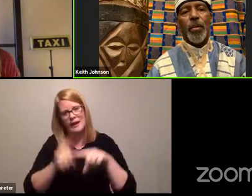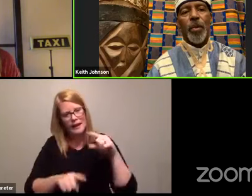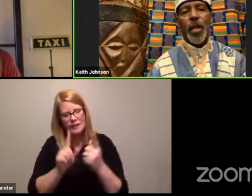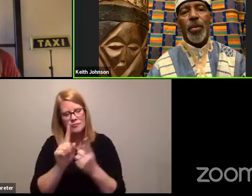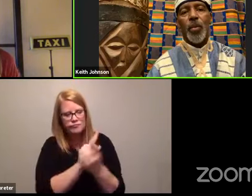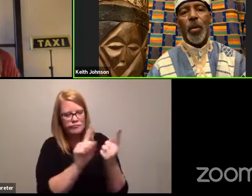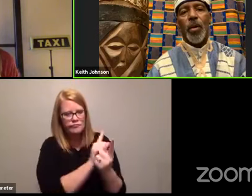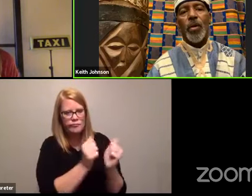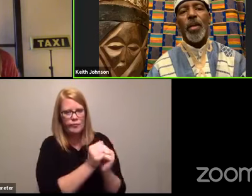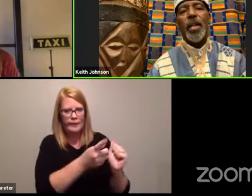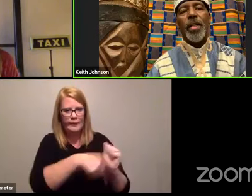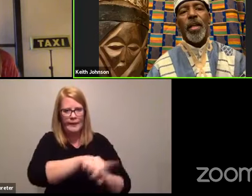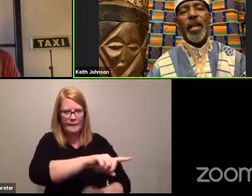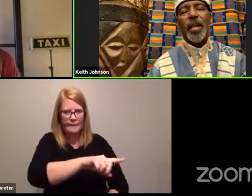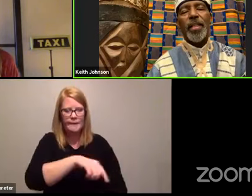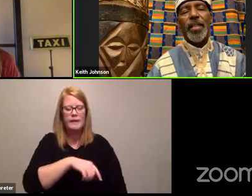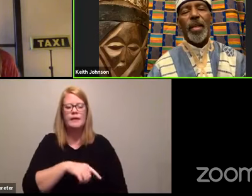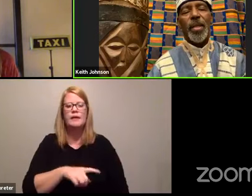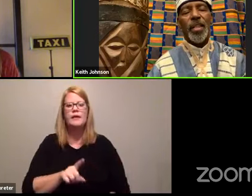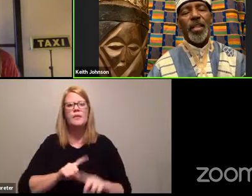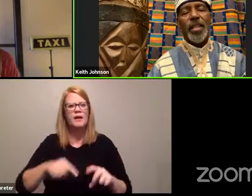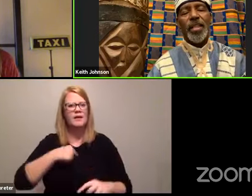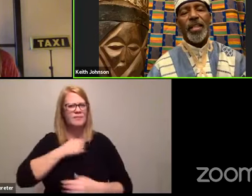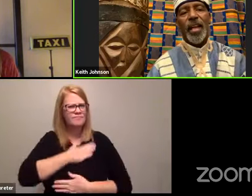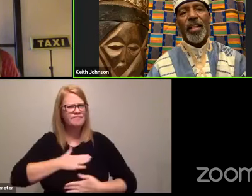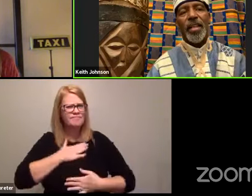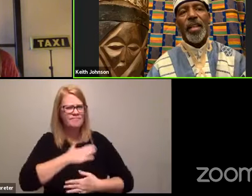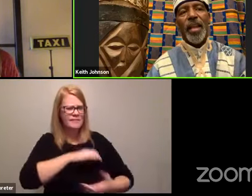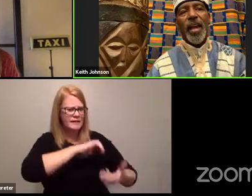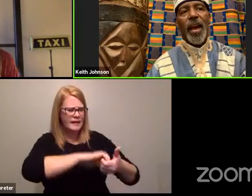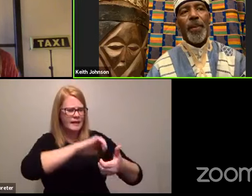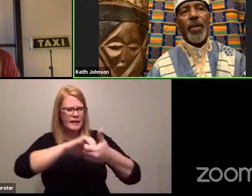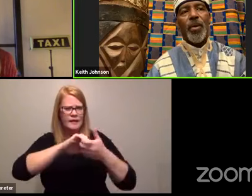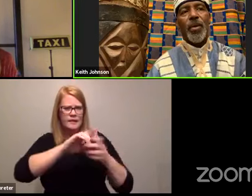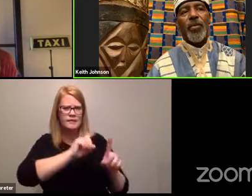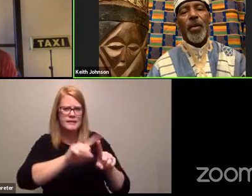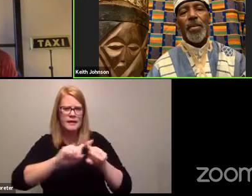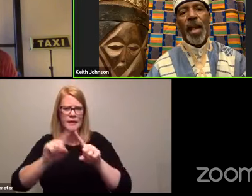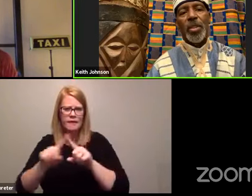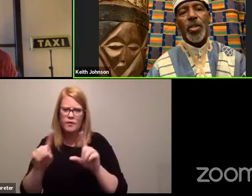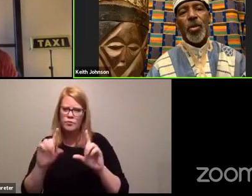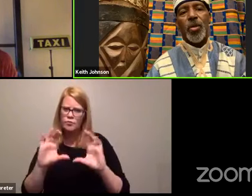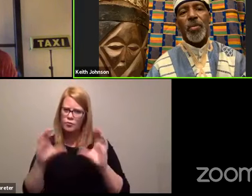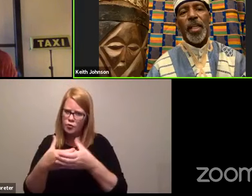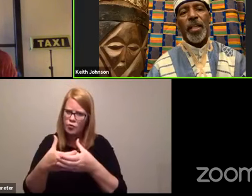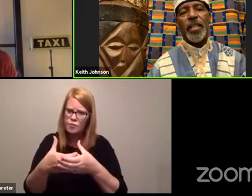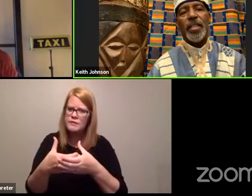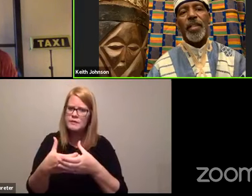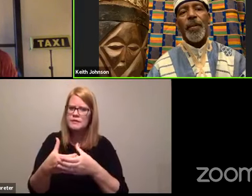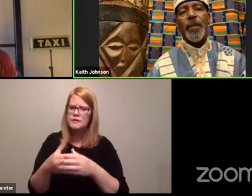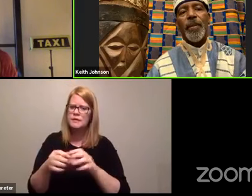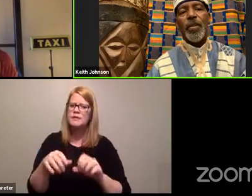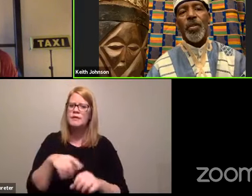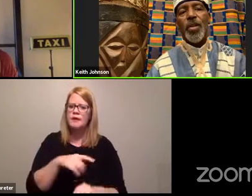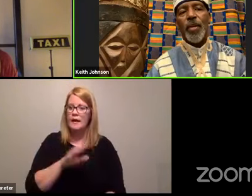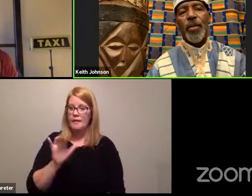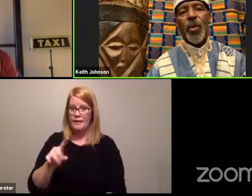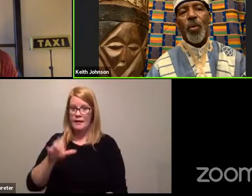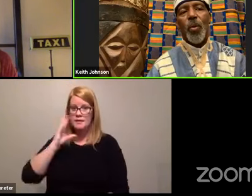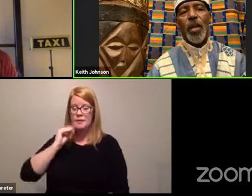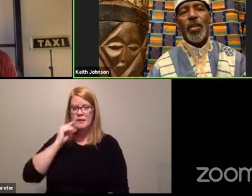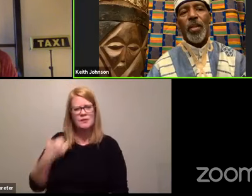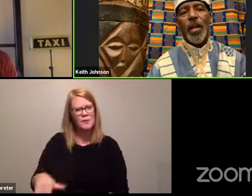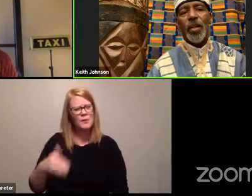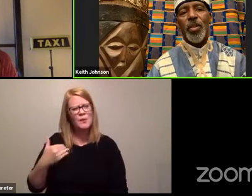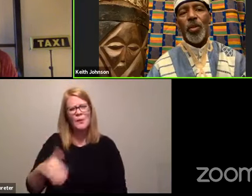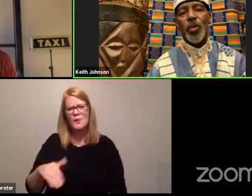culture from around the world. And some of the things that happen are very magical because you never